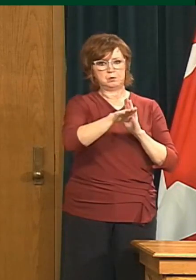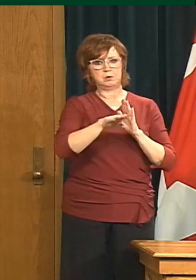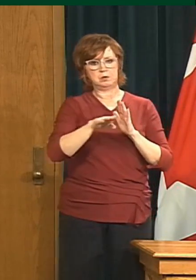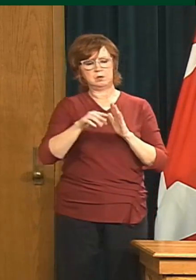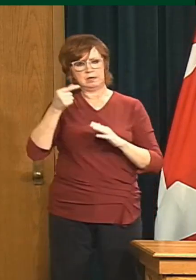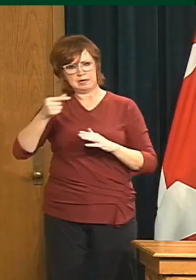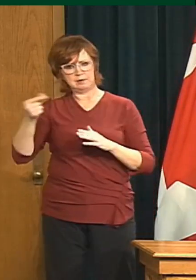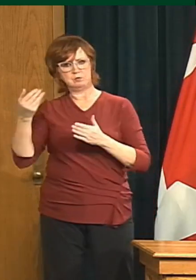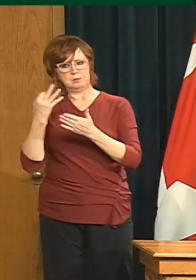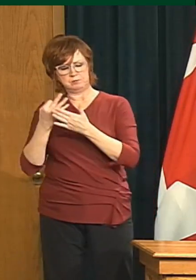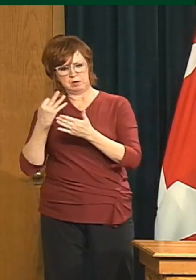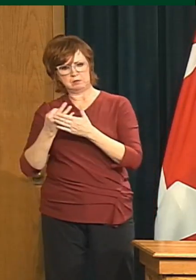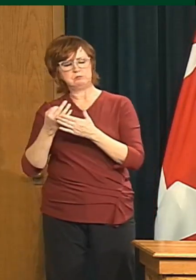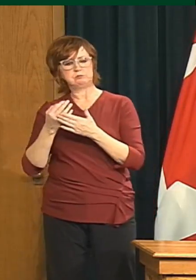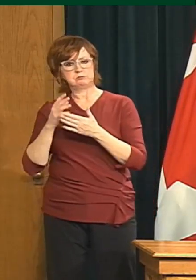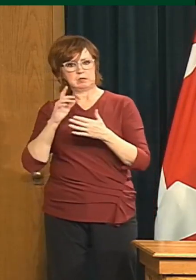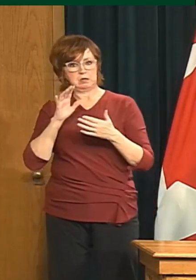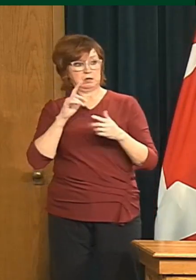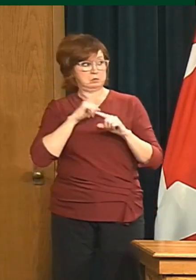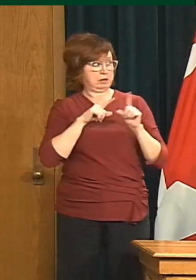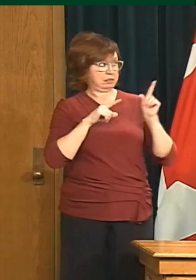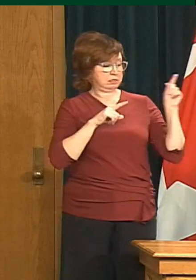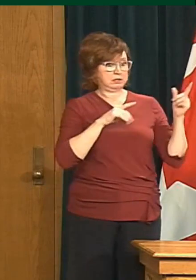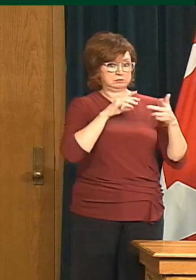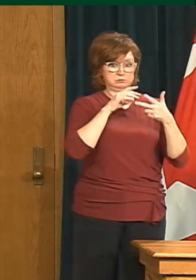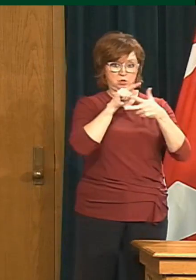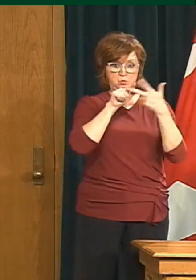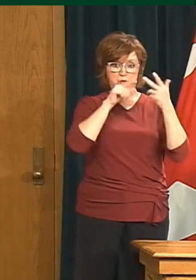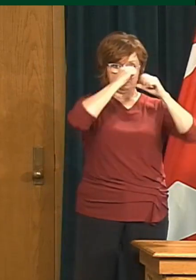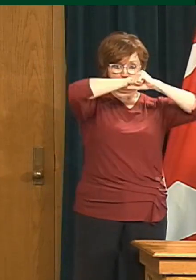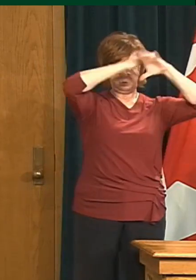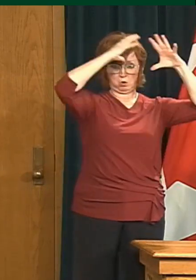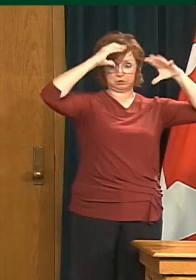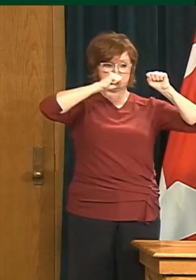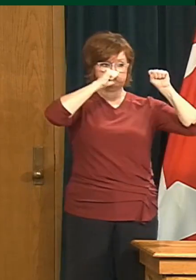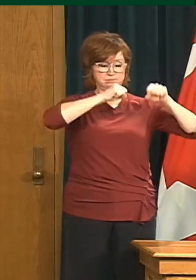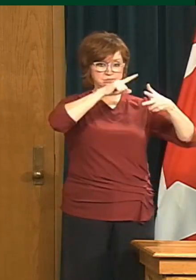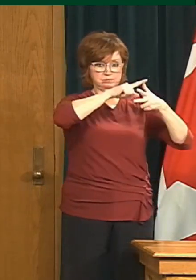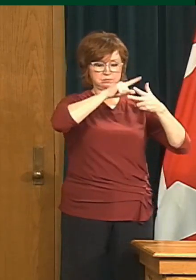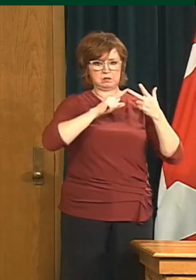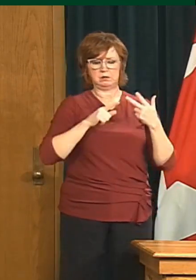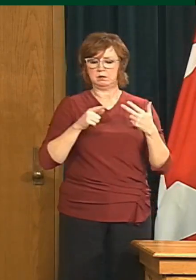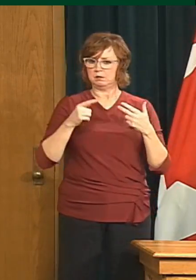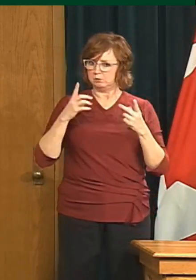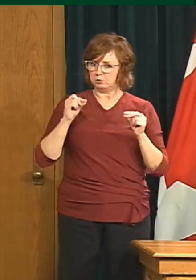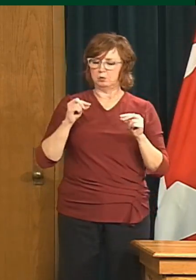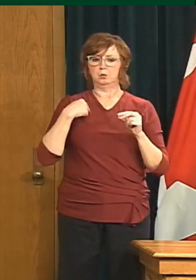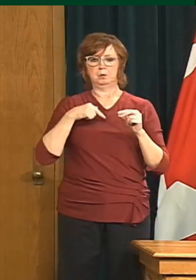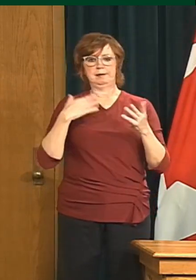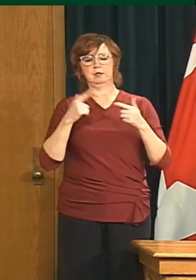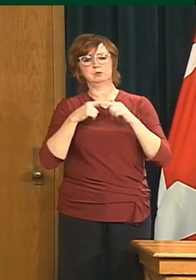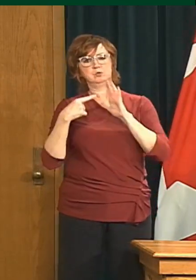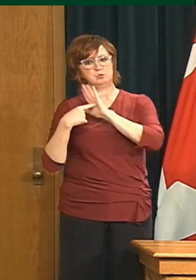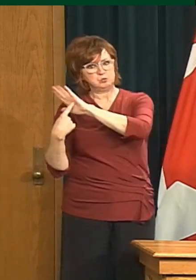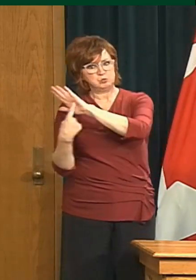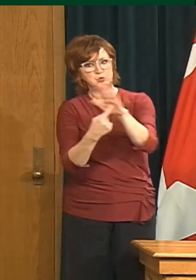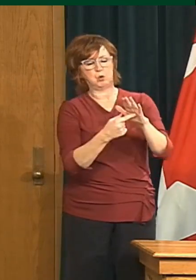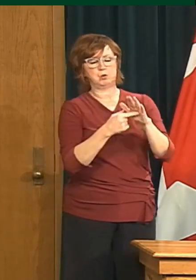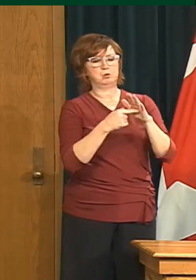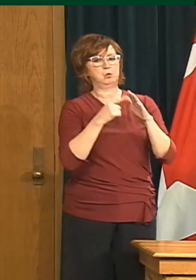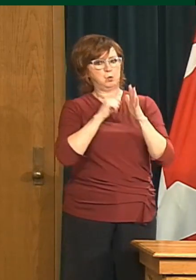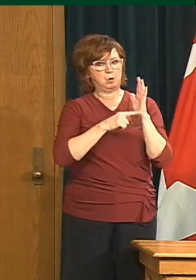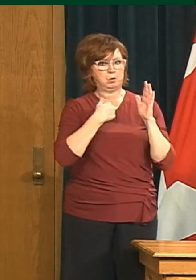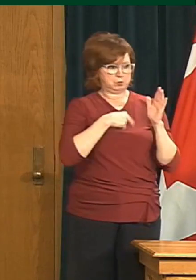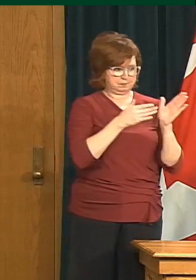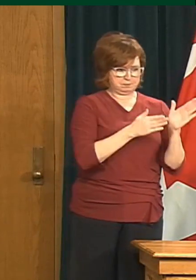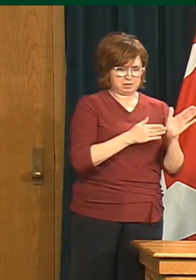finances. What these three scenarios are is this government making every attempt to be as transparent as possible, as with the numbers that